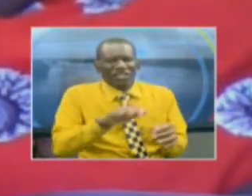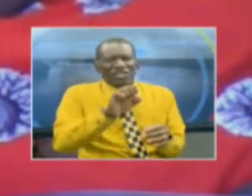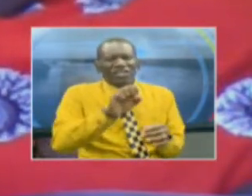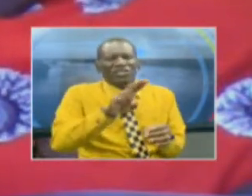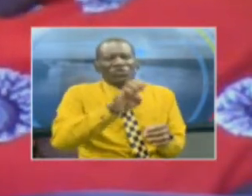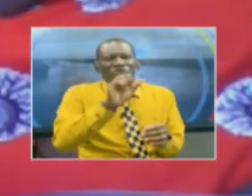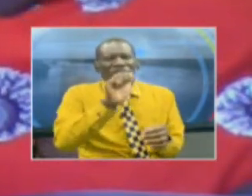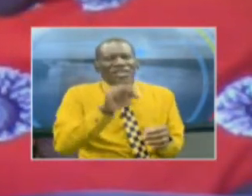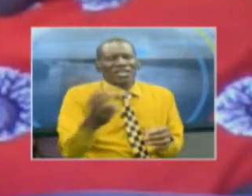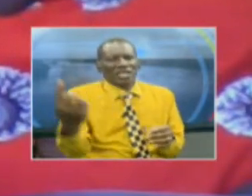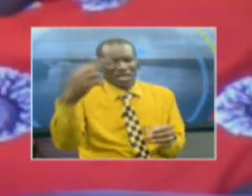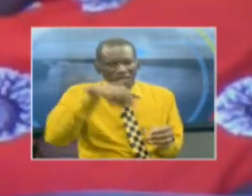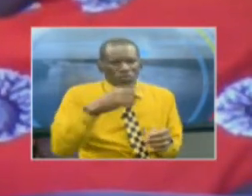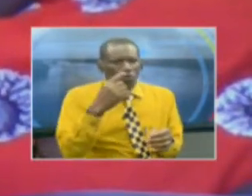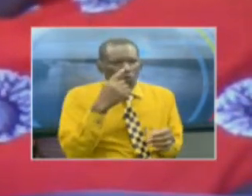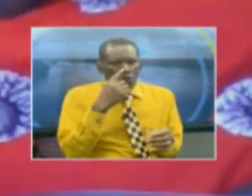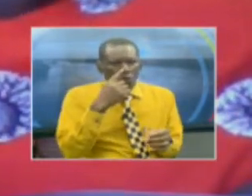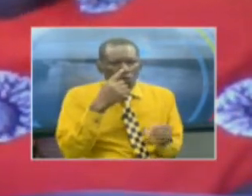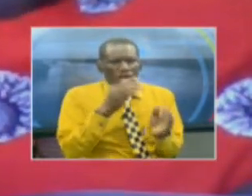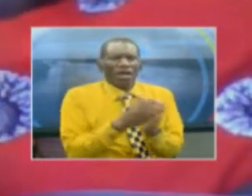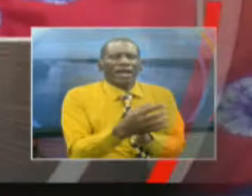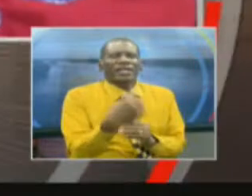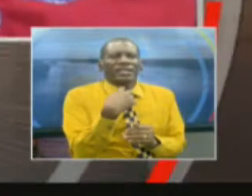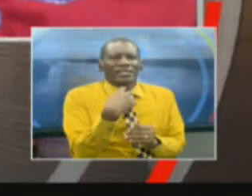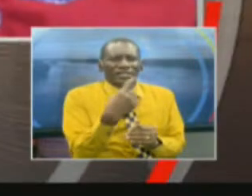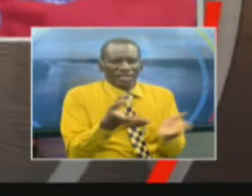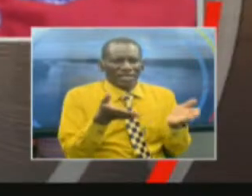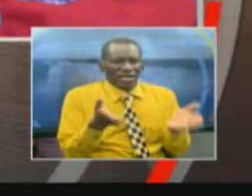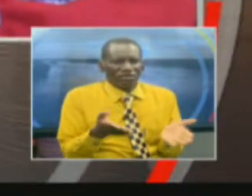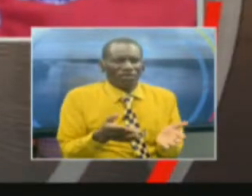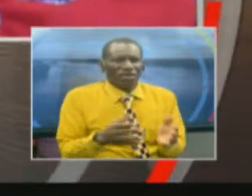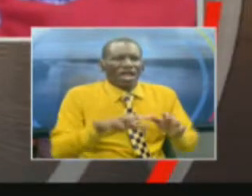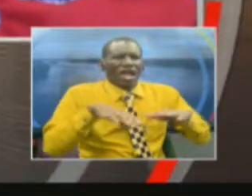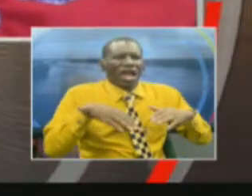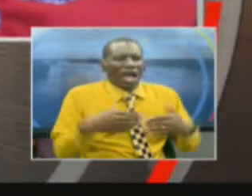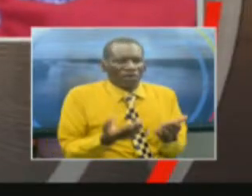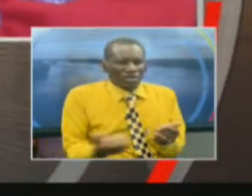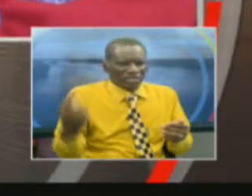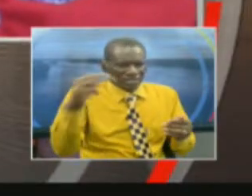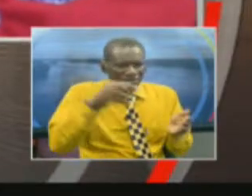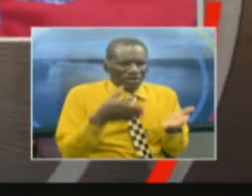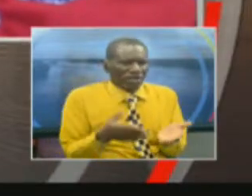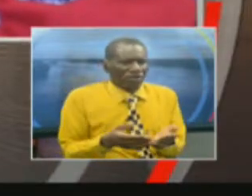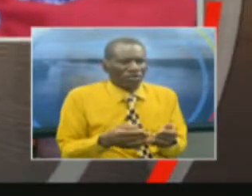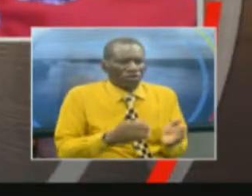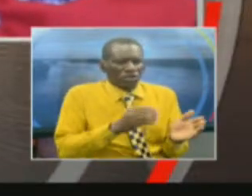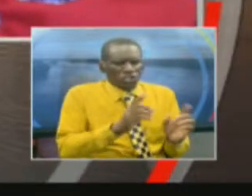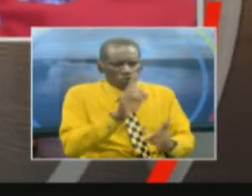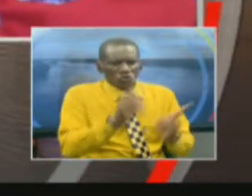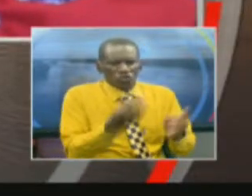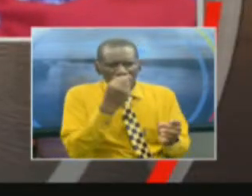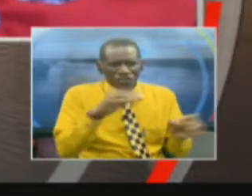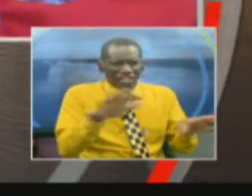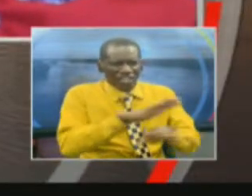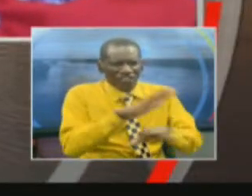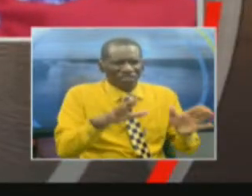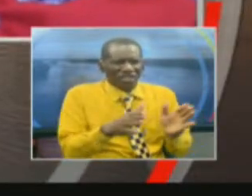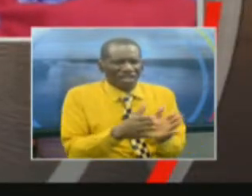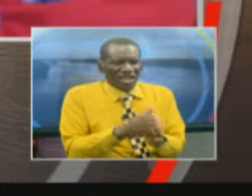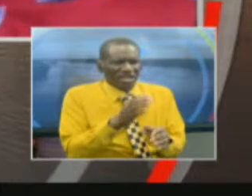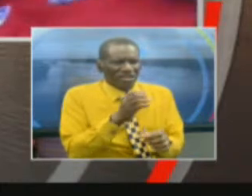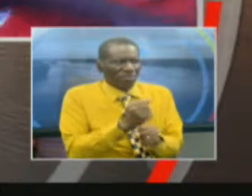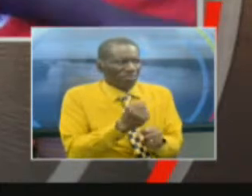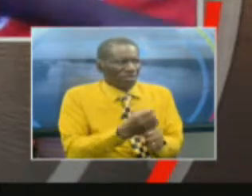home. And then I say, now, Vila Mikuja, now you prepare food, everything, they make food